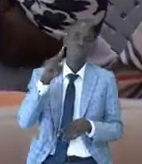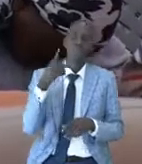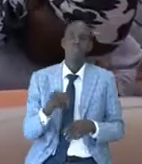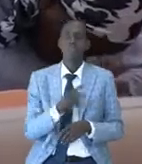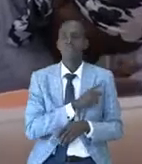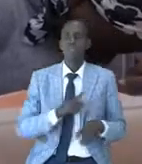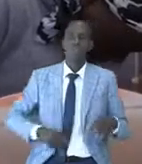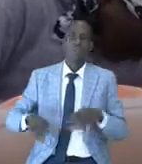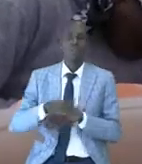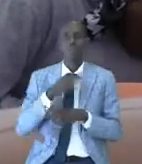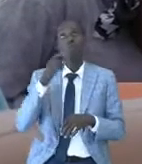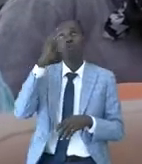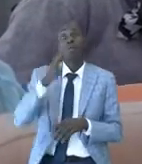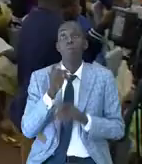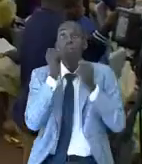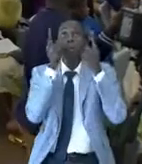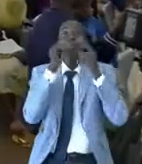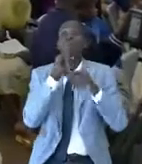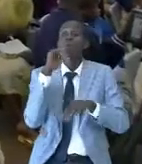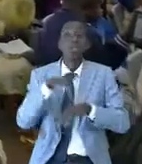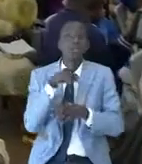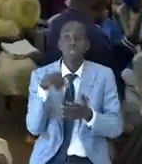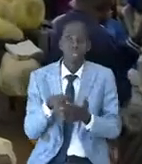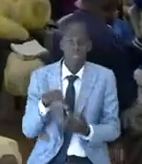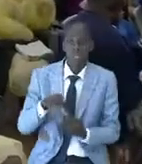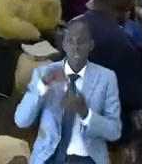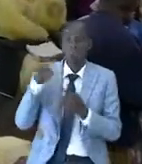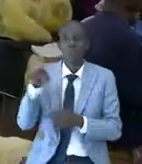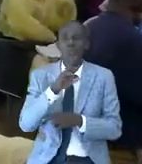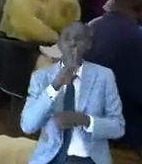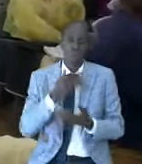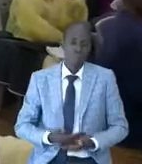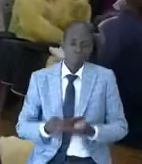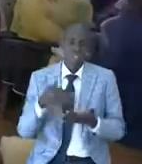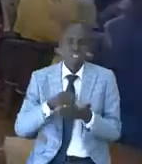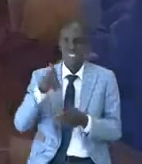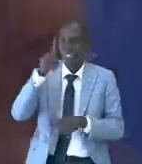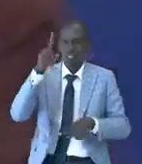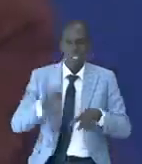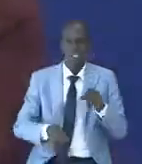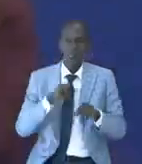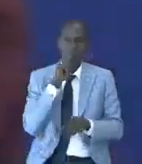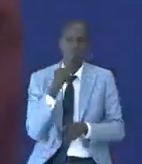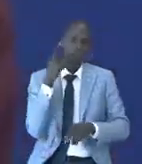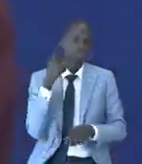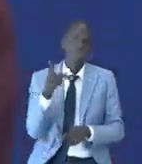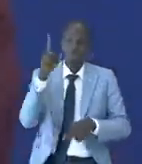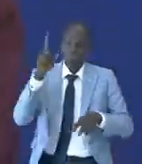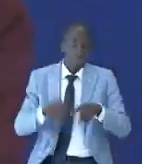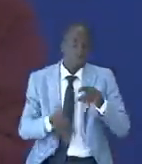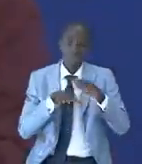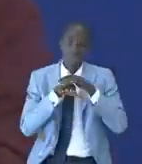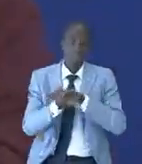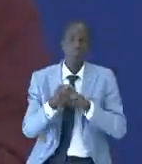Marvel not at this, except you are born again, you cannot see, you cannot